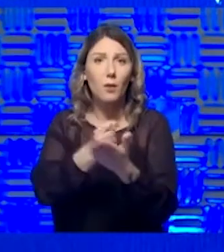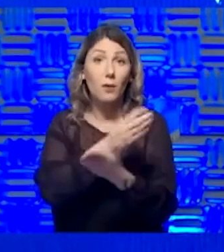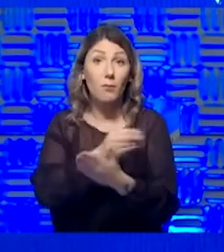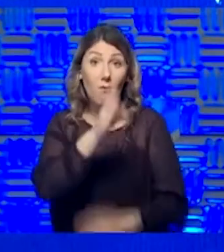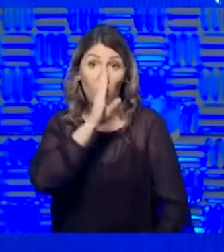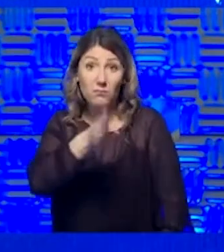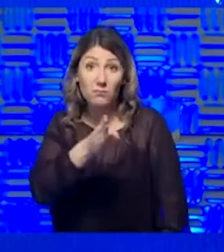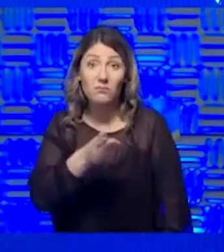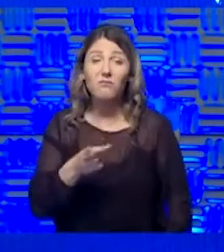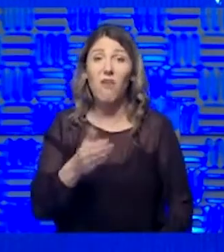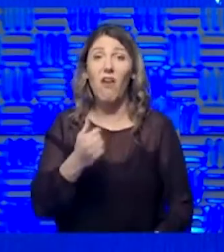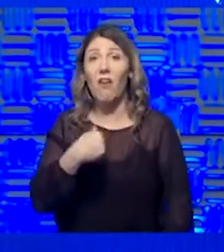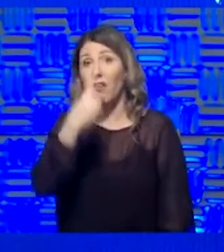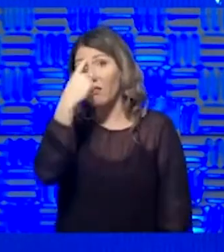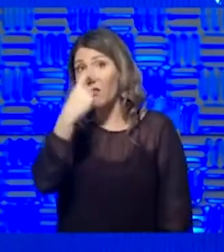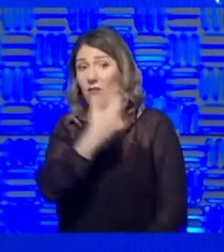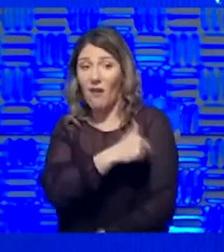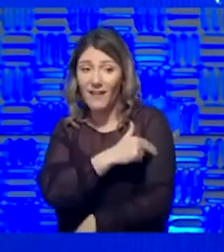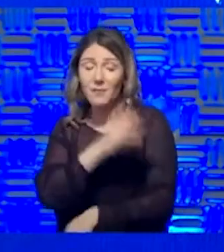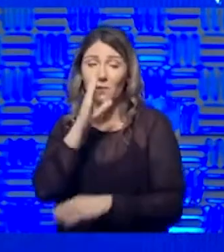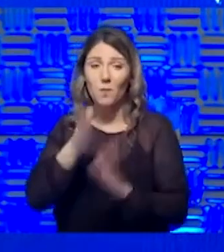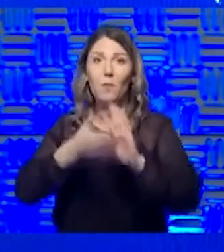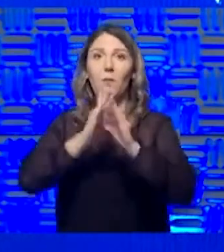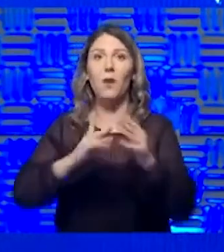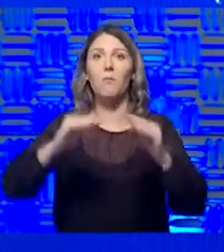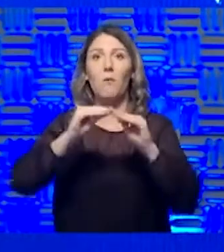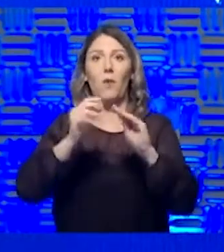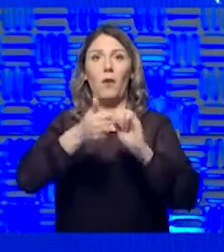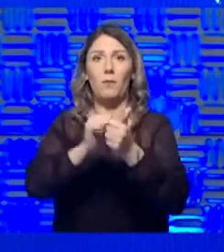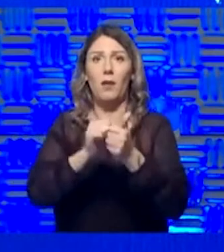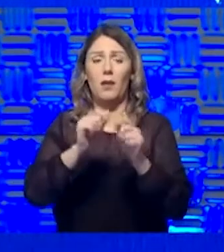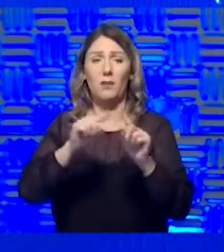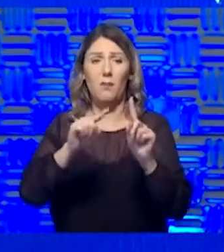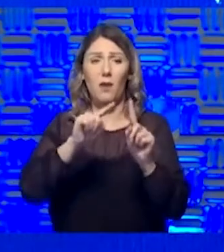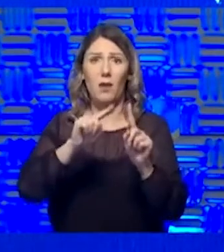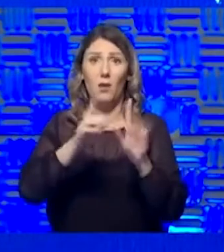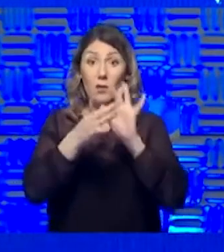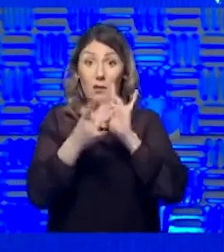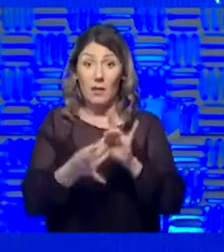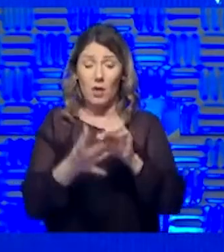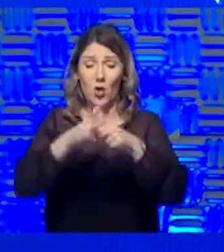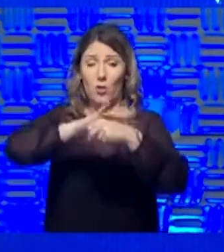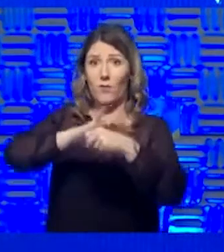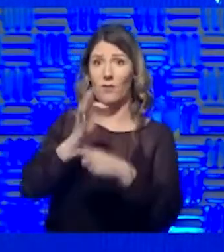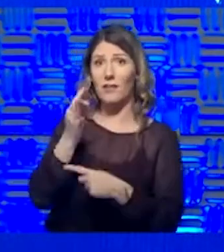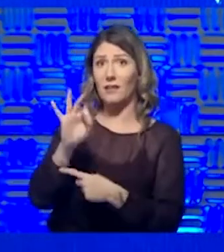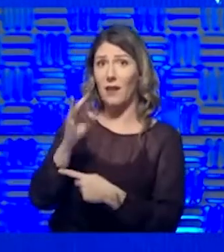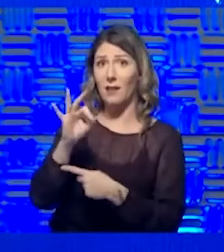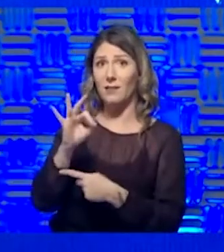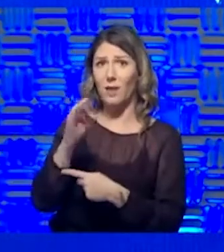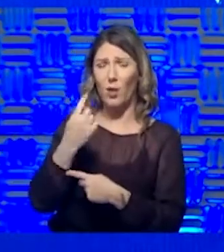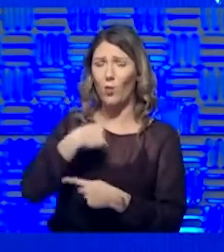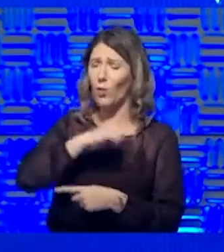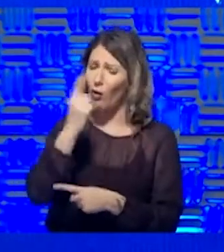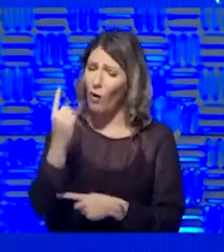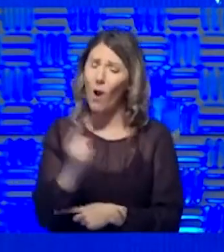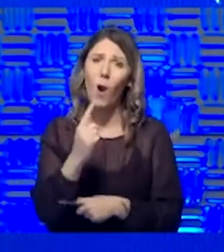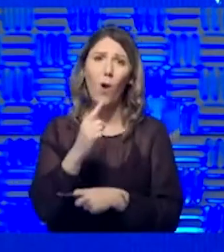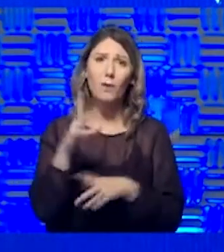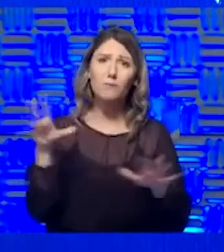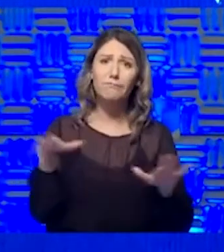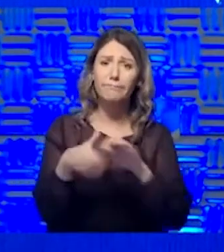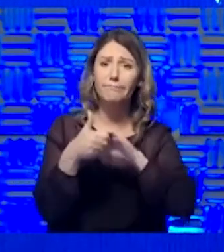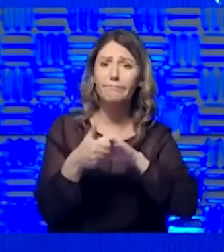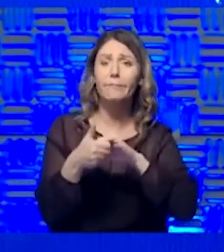I think hospitals are going to have to be more competitive. But I think around COVID-19, we will always be cooperative because it